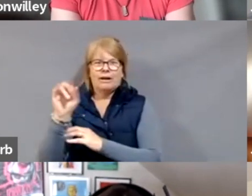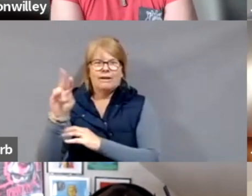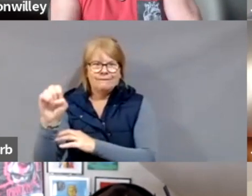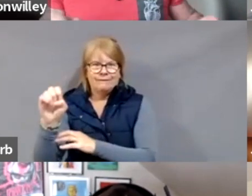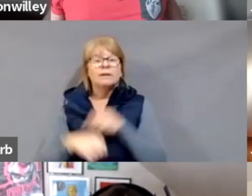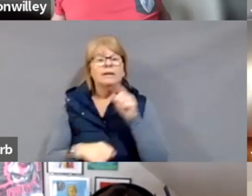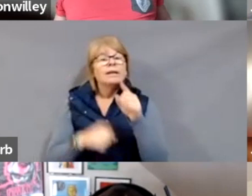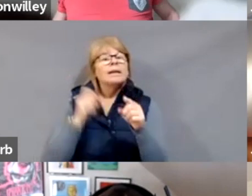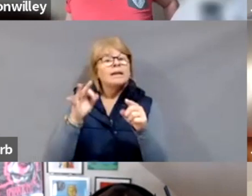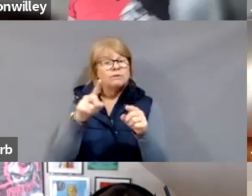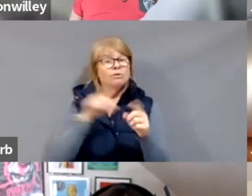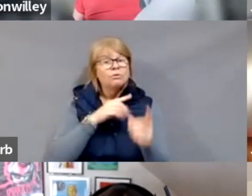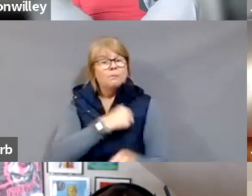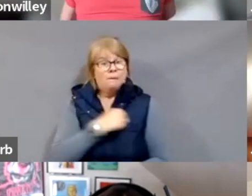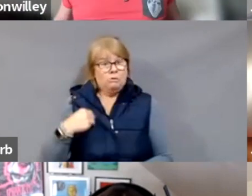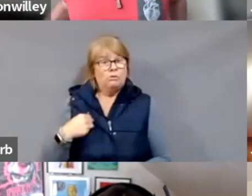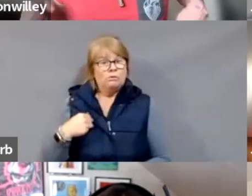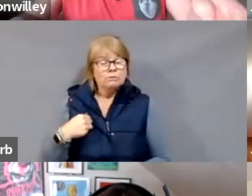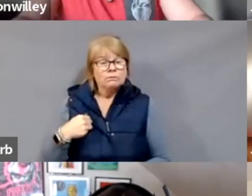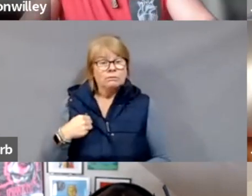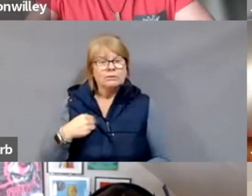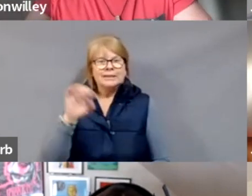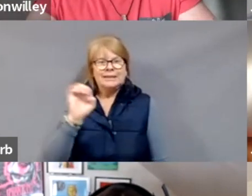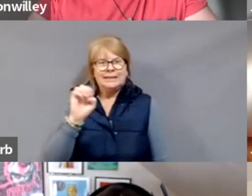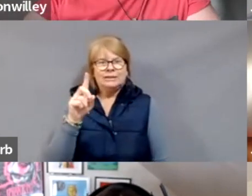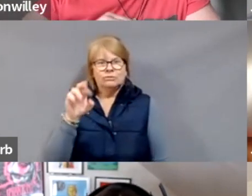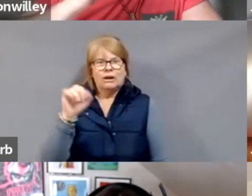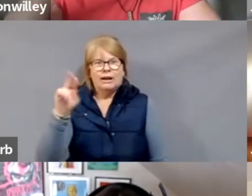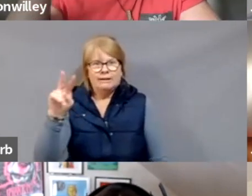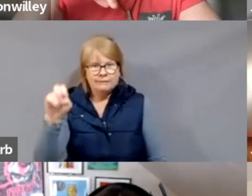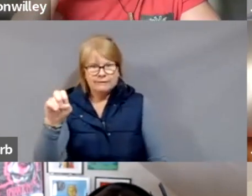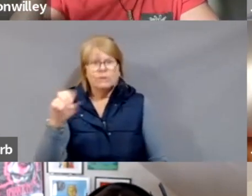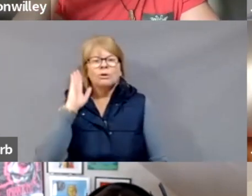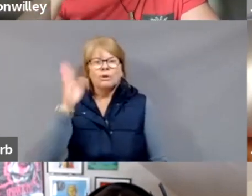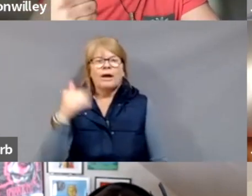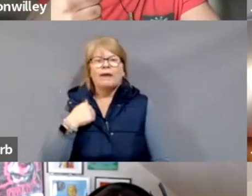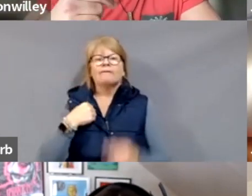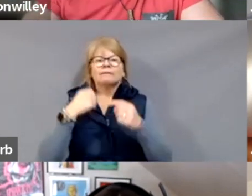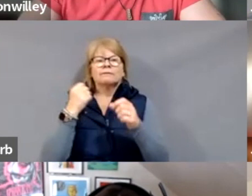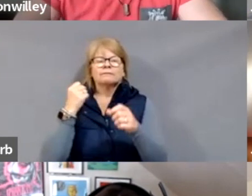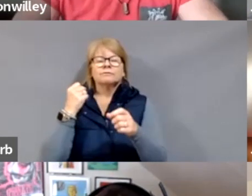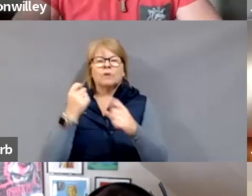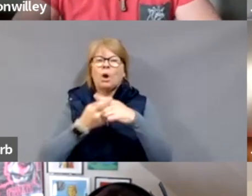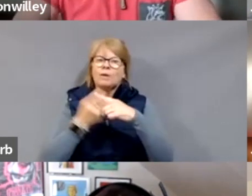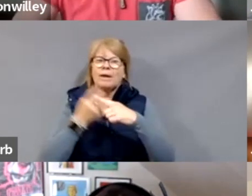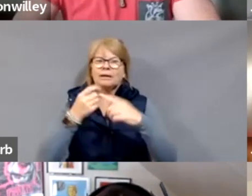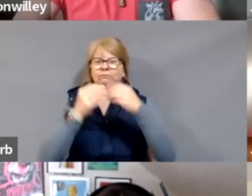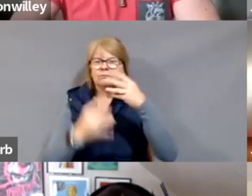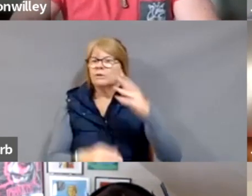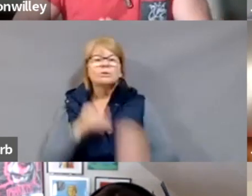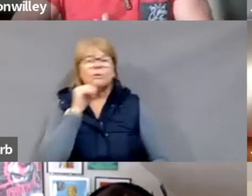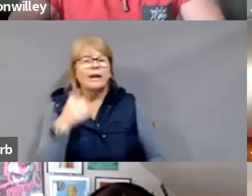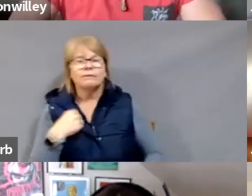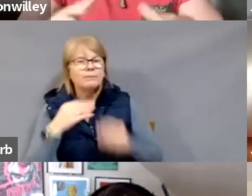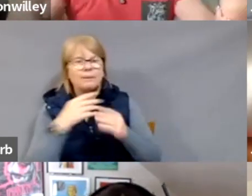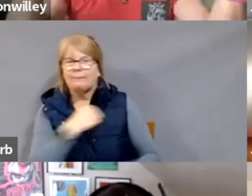you're a member of the Equity Association, then yes, you'll have that automatically come. You don't have to be You a do member not have to sign be a up